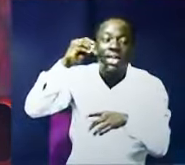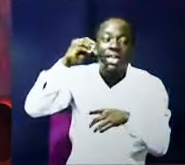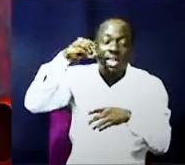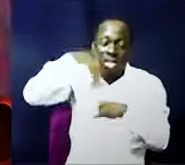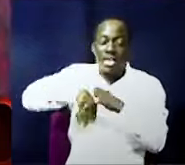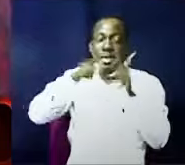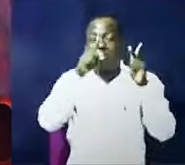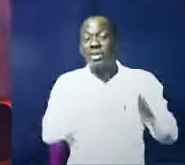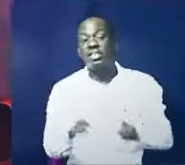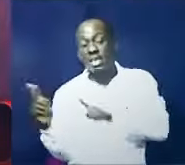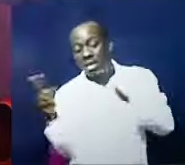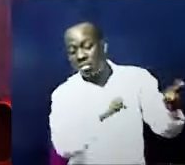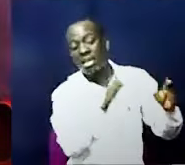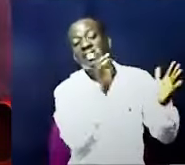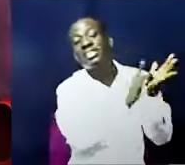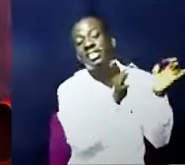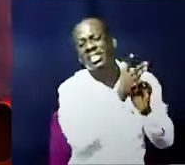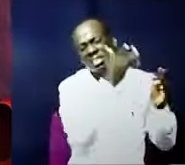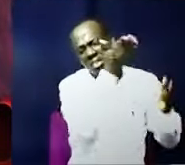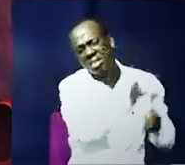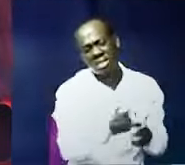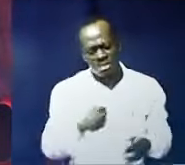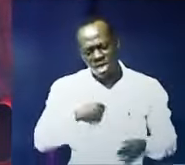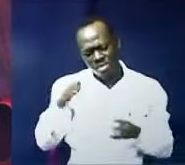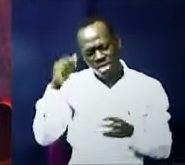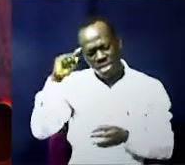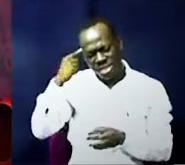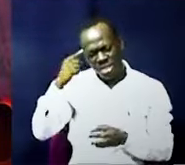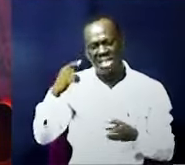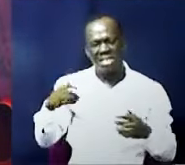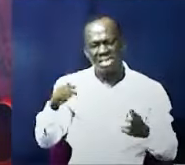whole town gathered at the door.